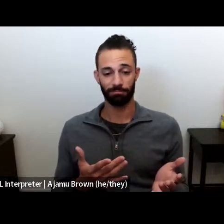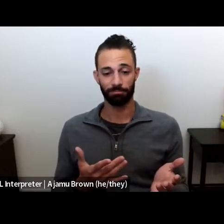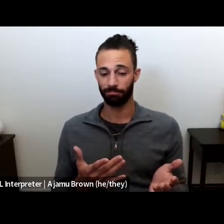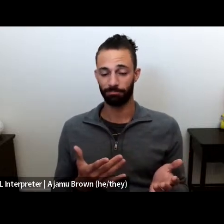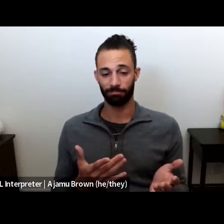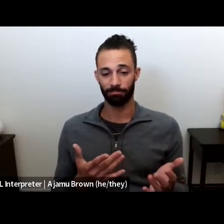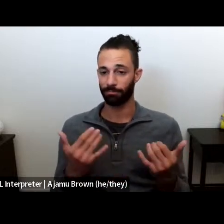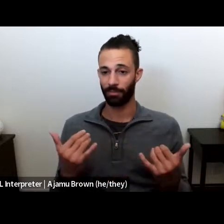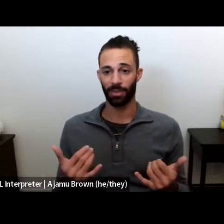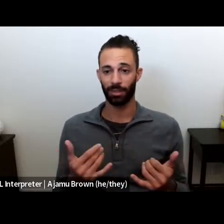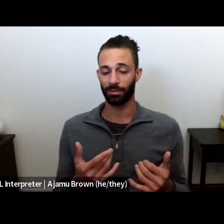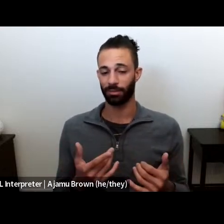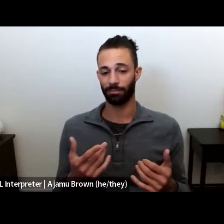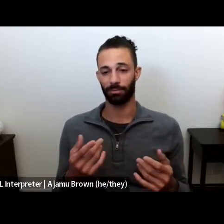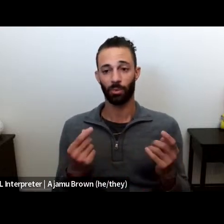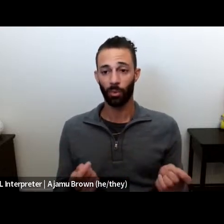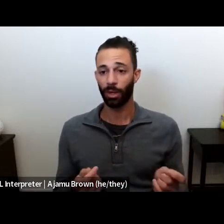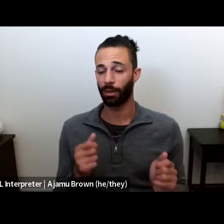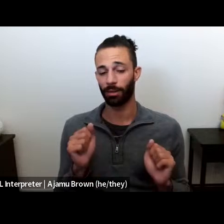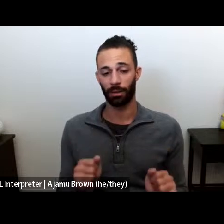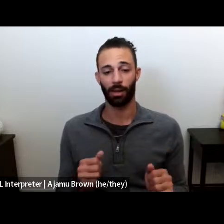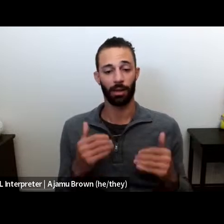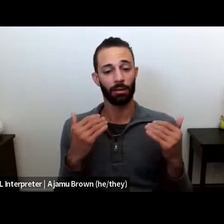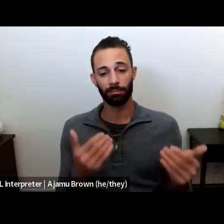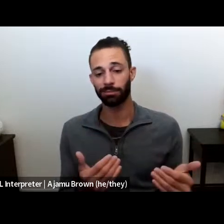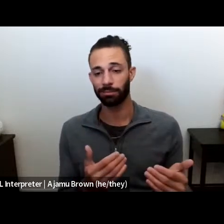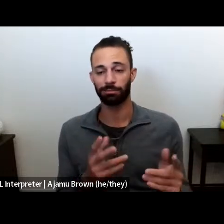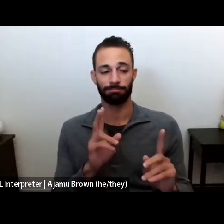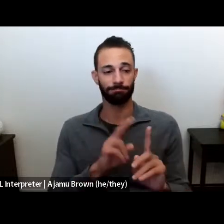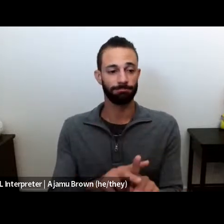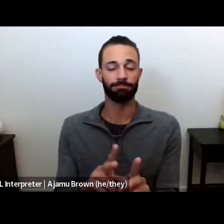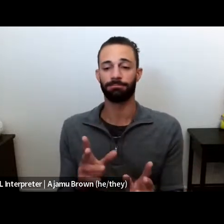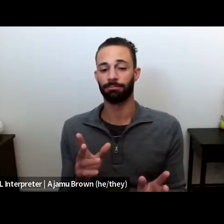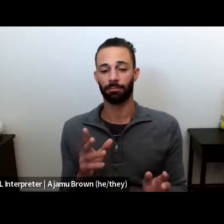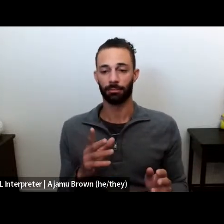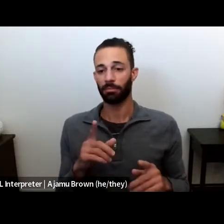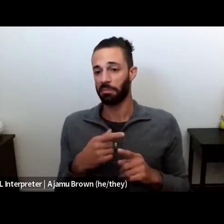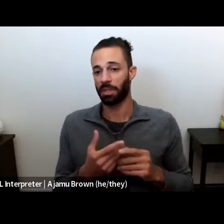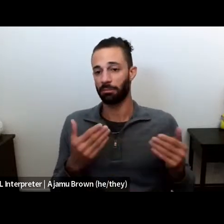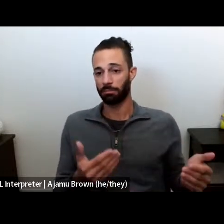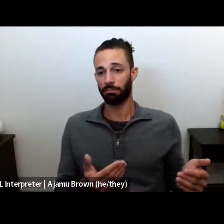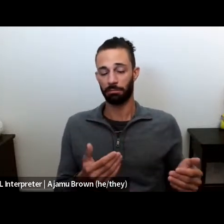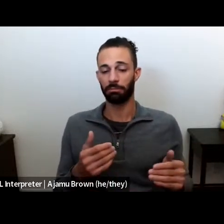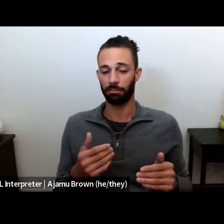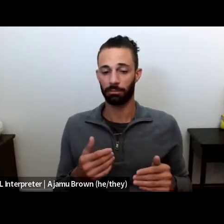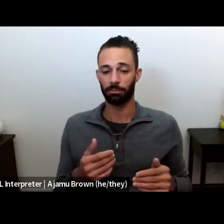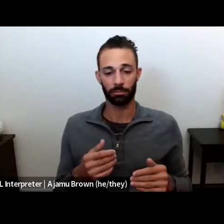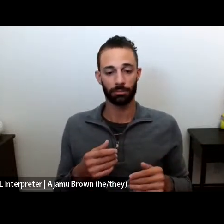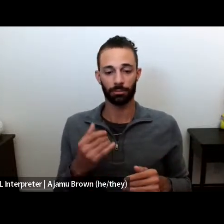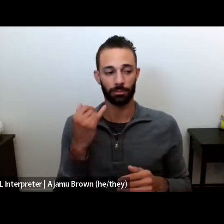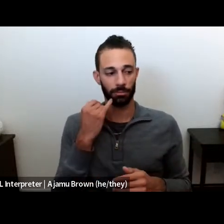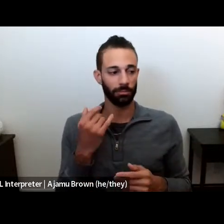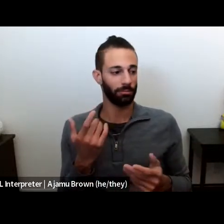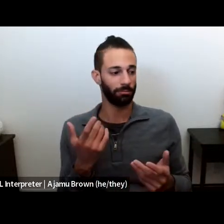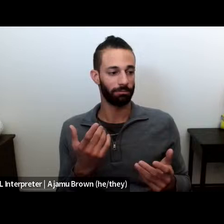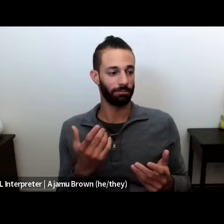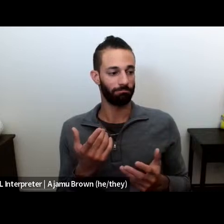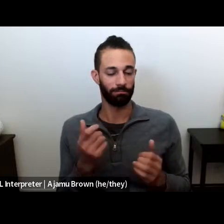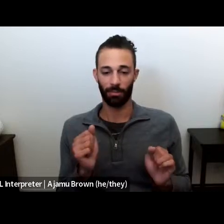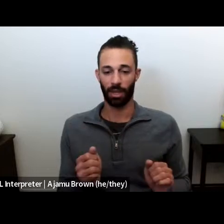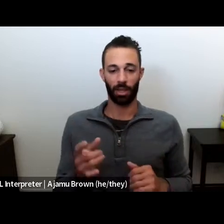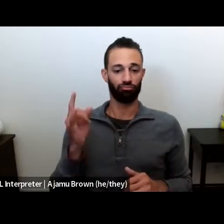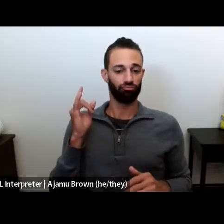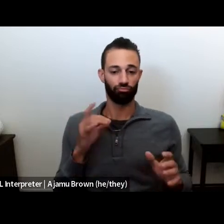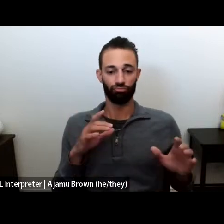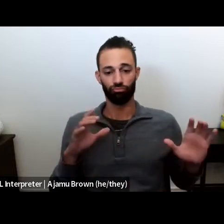really fast thing. I can just move and implement. Go for it. Go for it.